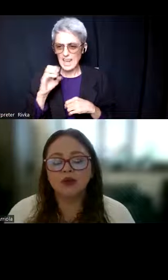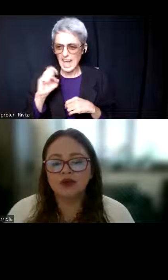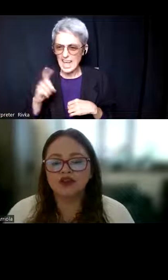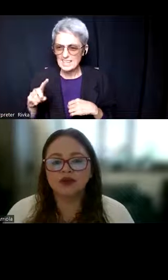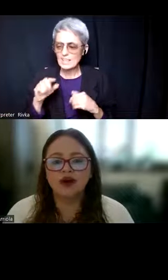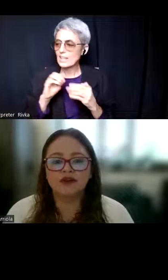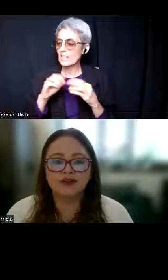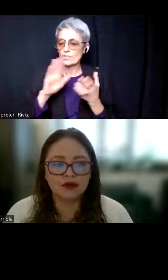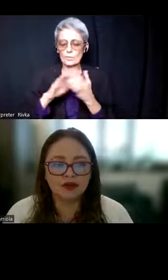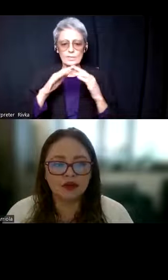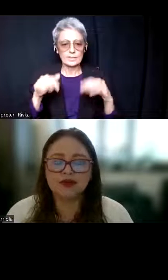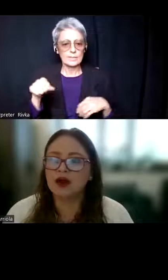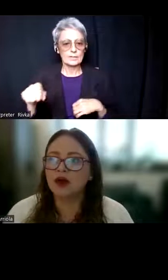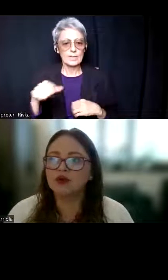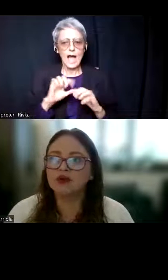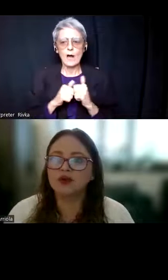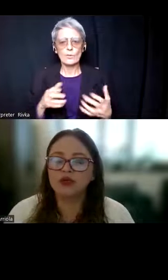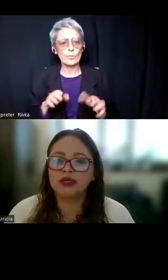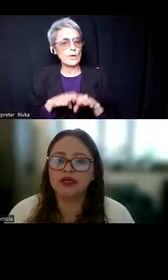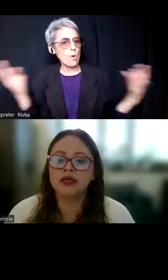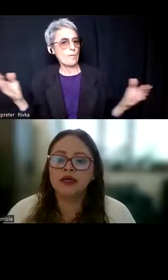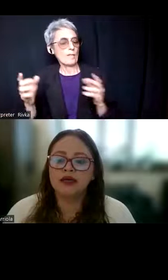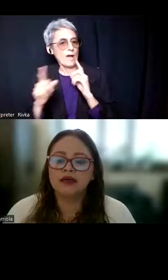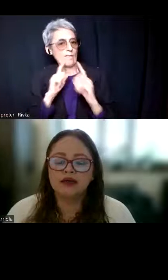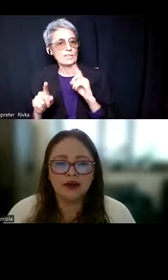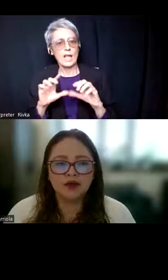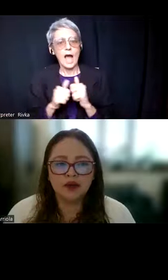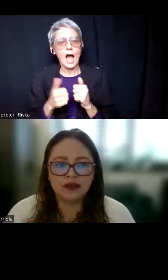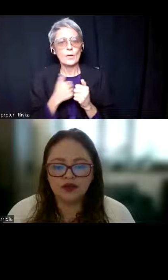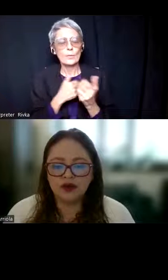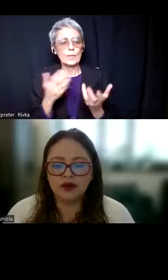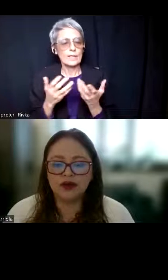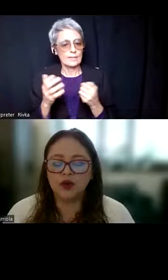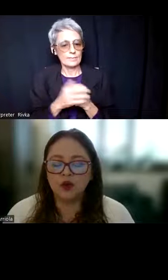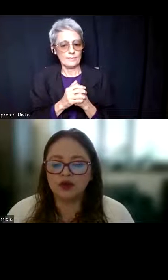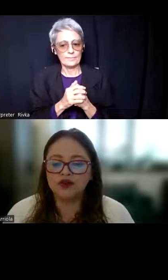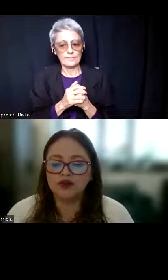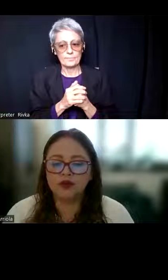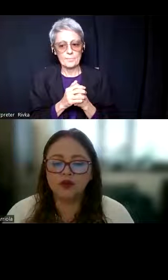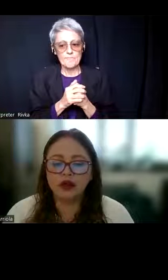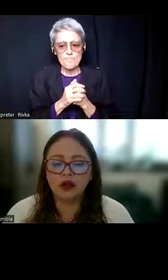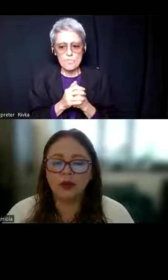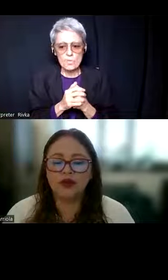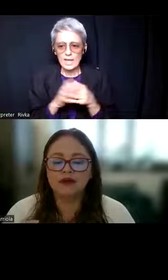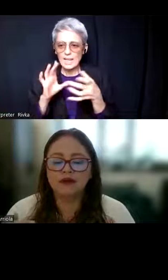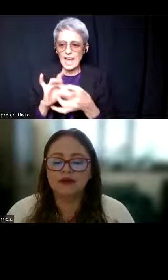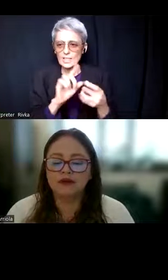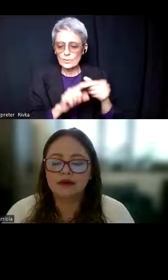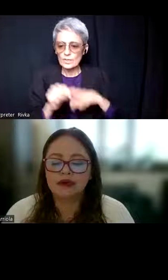do we bridge those conversations? How do we connect with each other in order to help